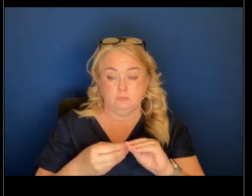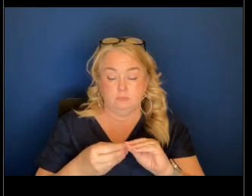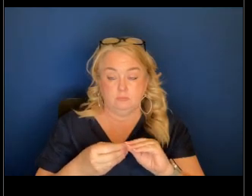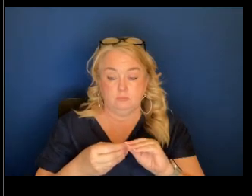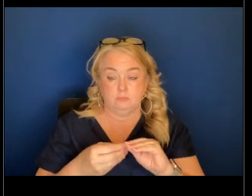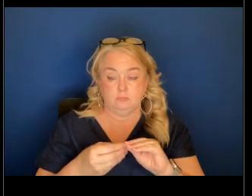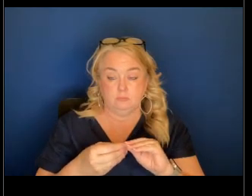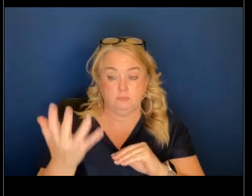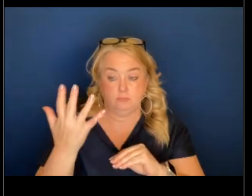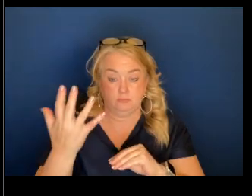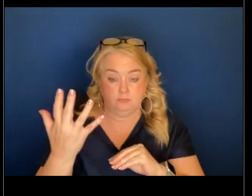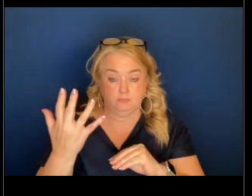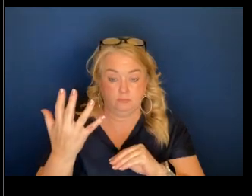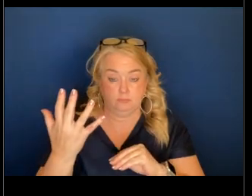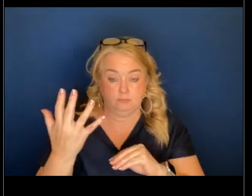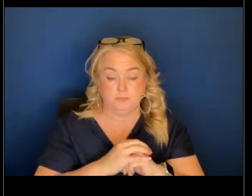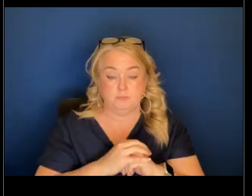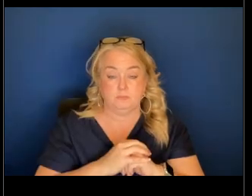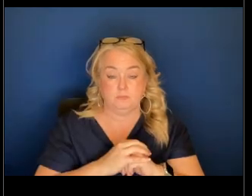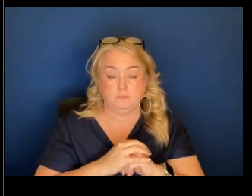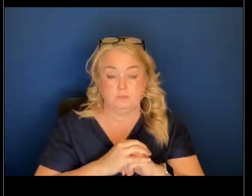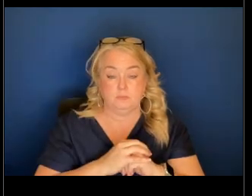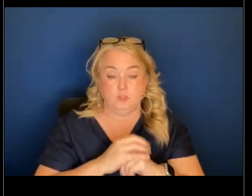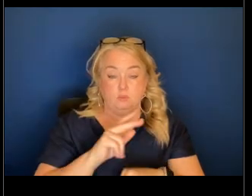Then we'll move into topic 5,